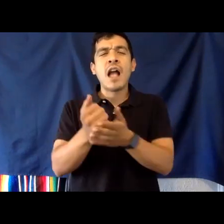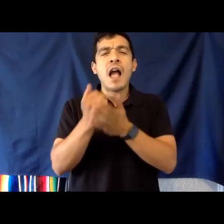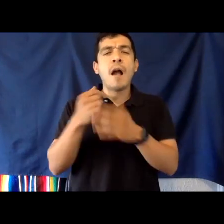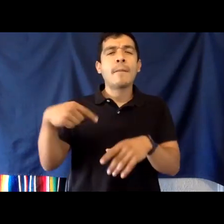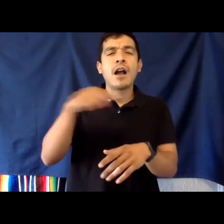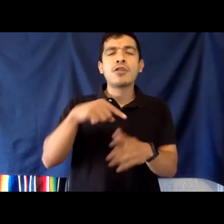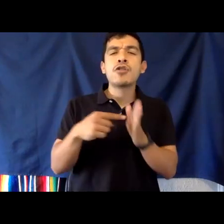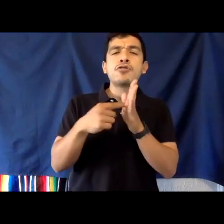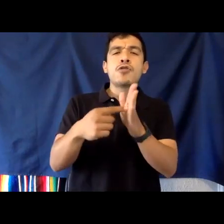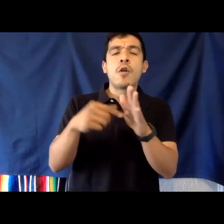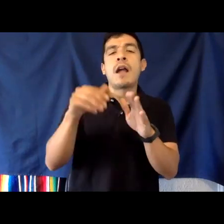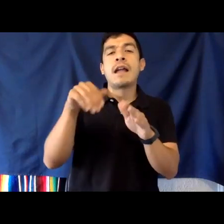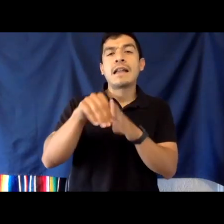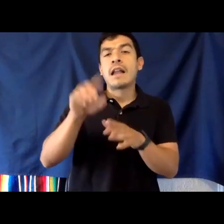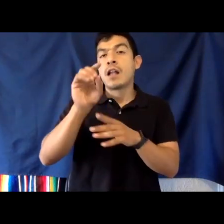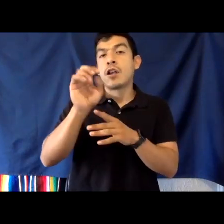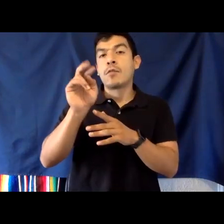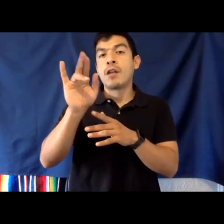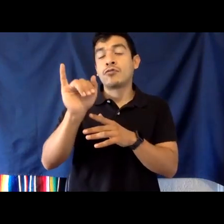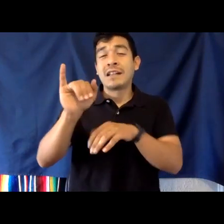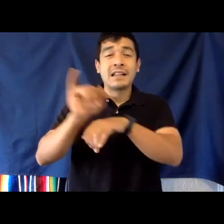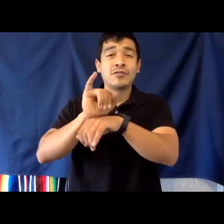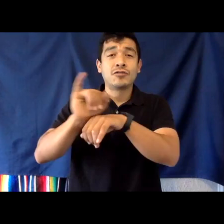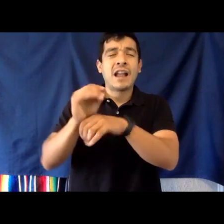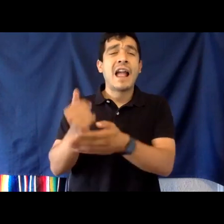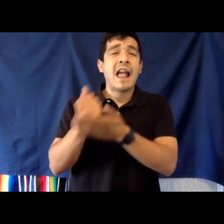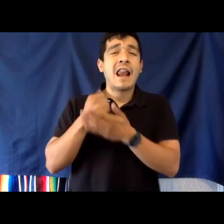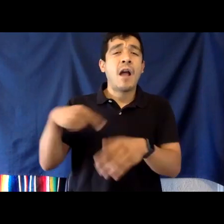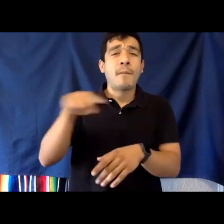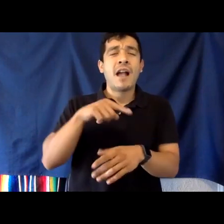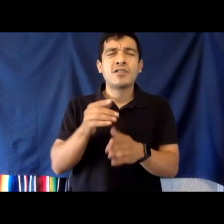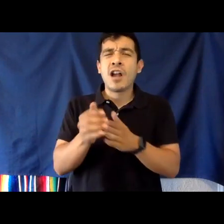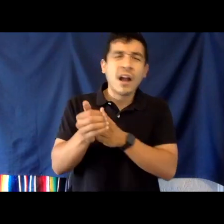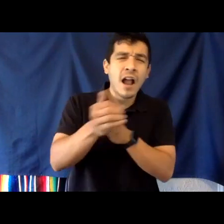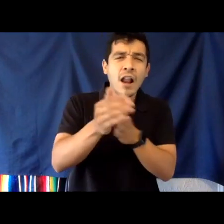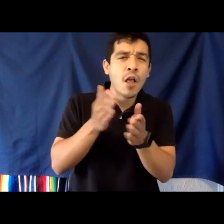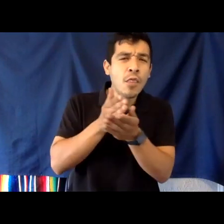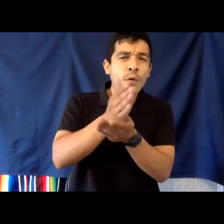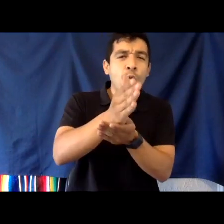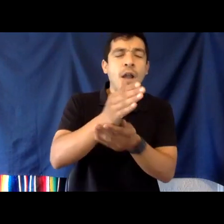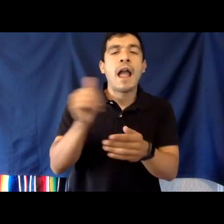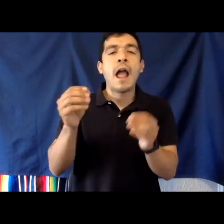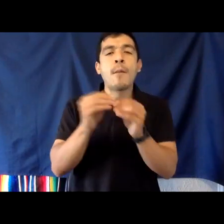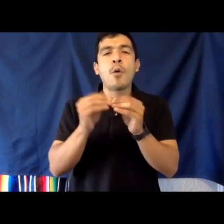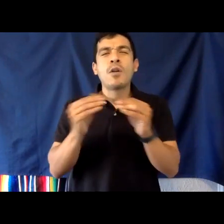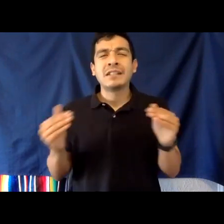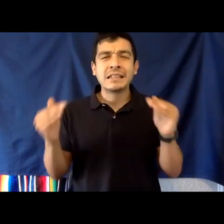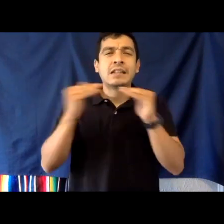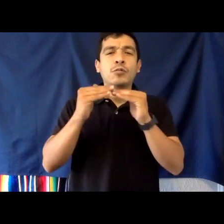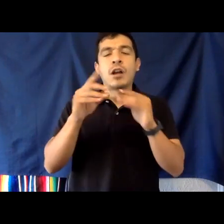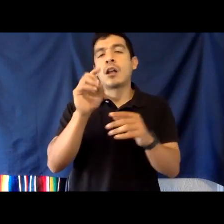the documentary industry? And then help us chart a course towards a healthier and more equitable documentary